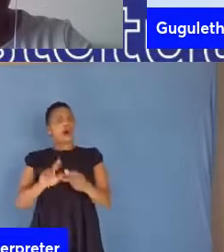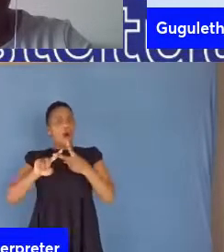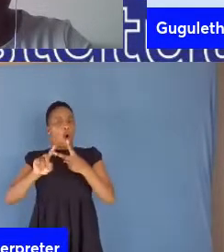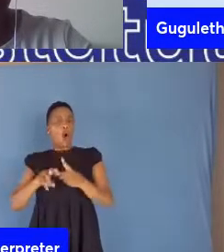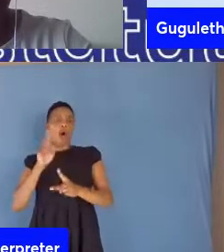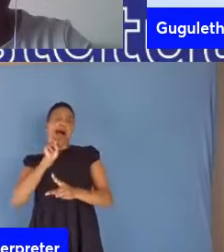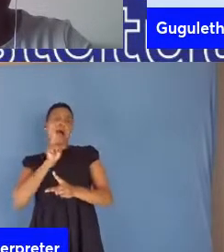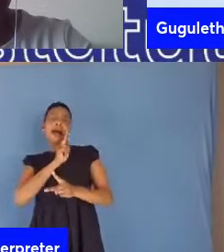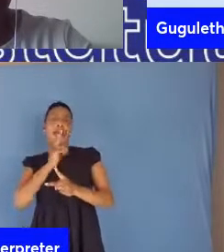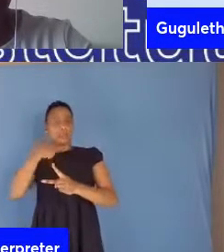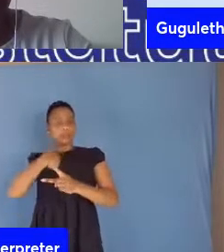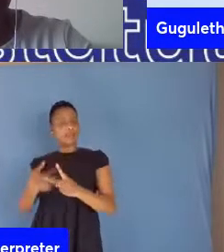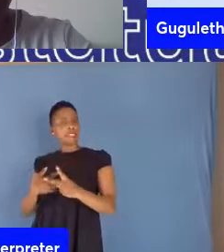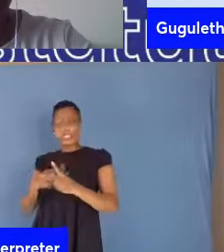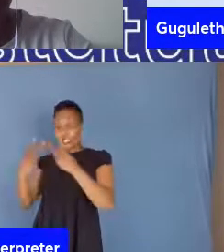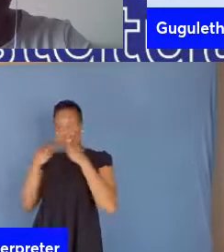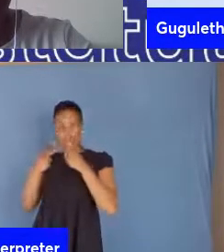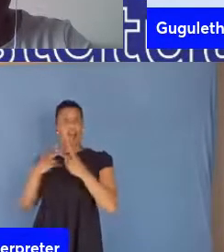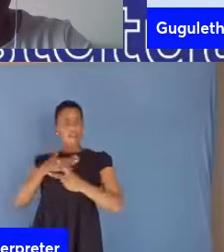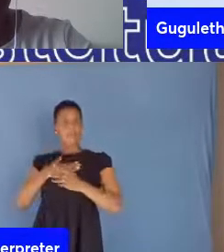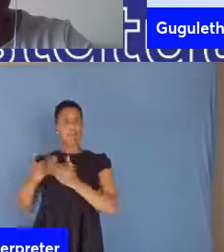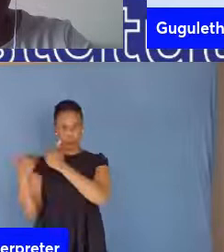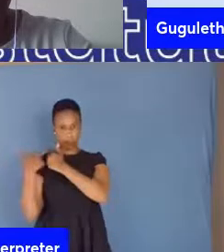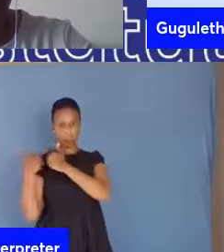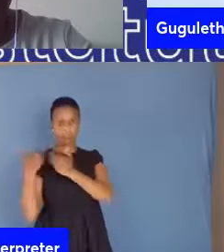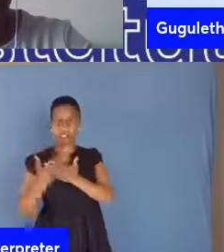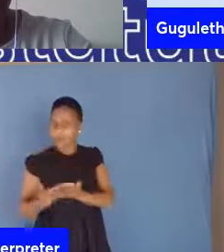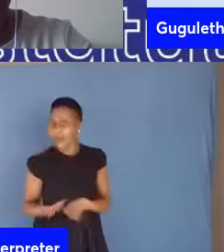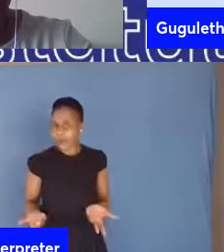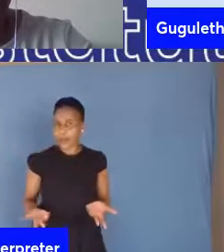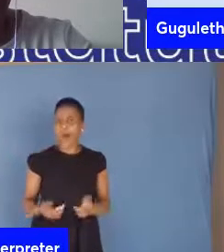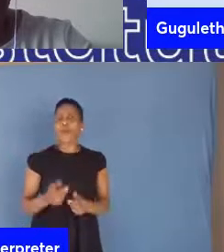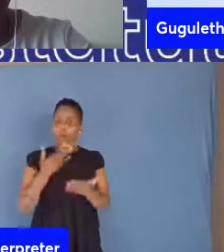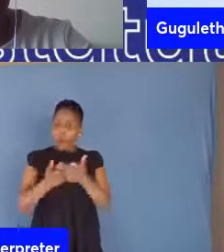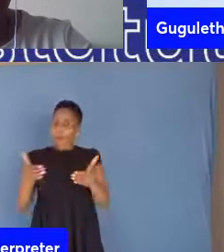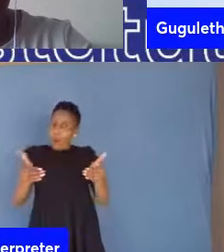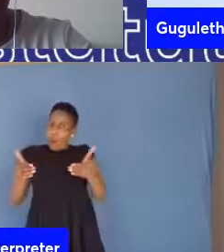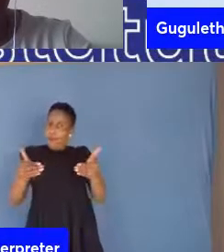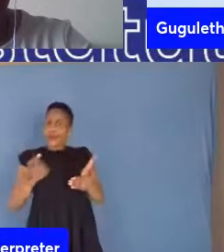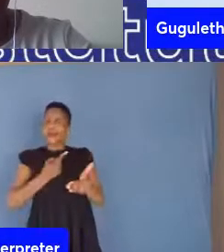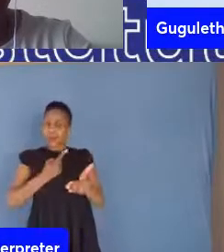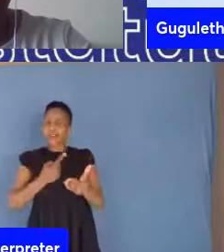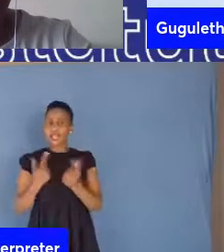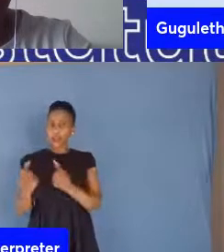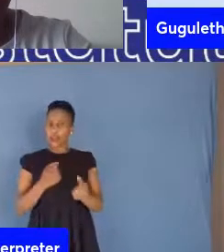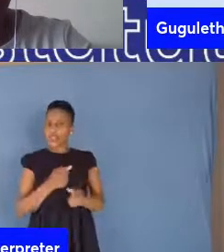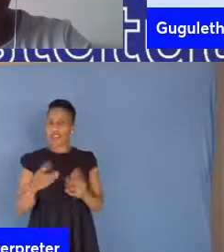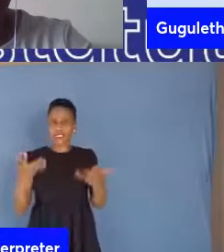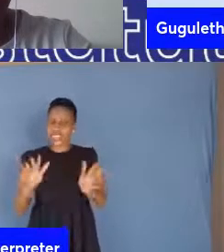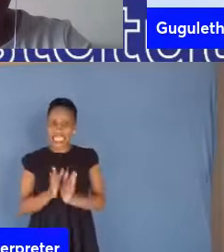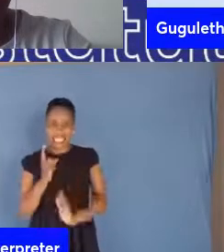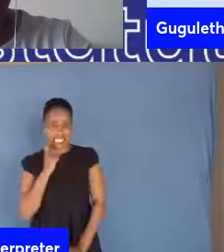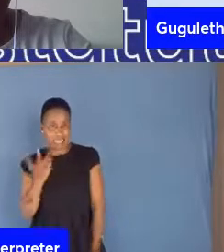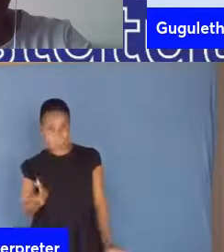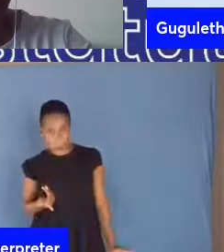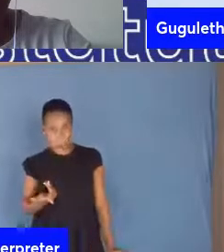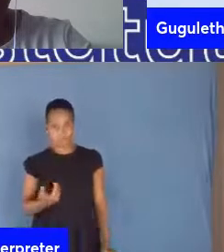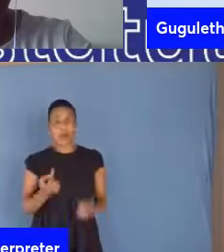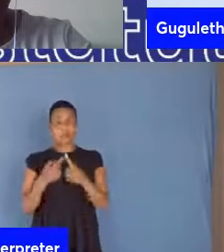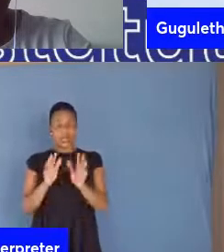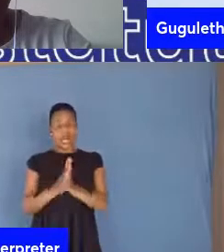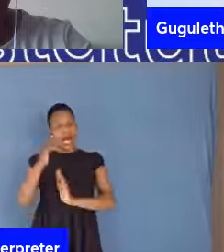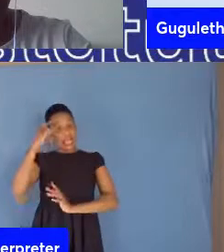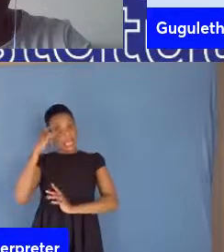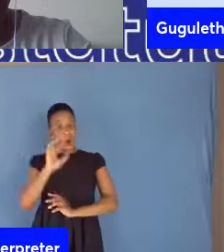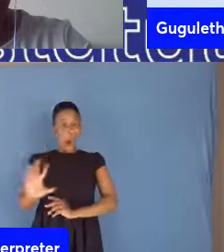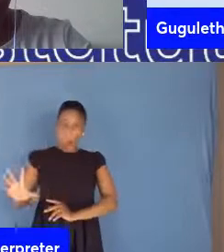are men who are organizing themselves to do that. You know what I mean? So I suppose everyone has to play